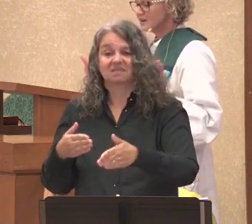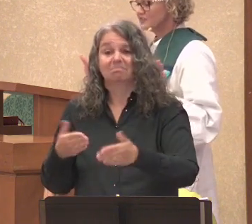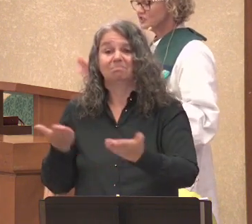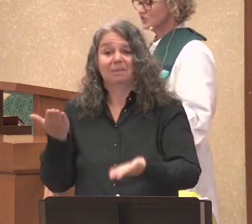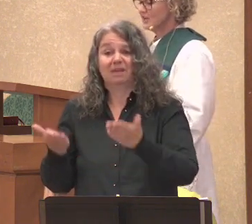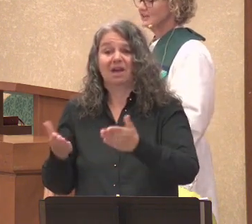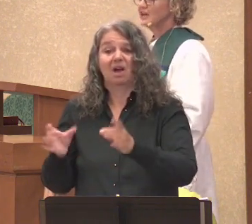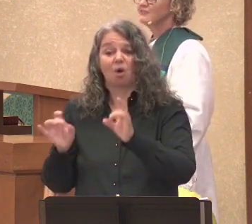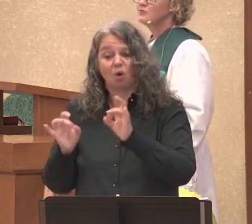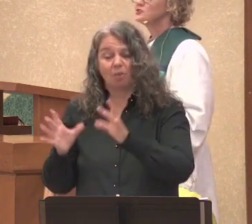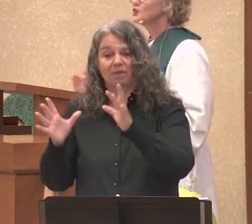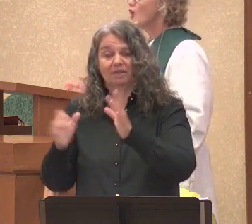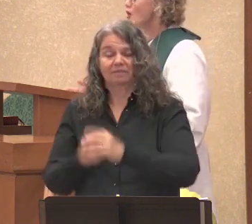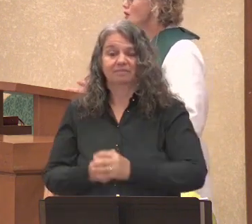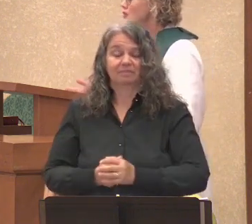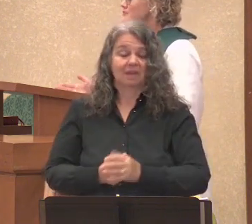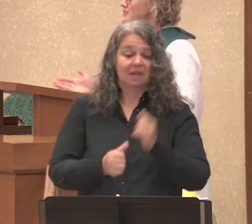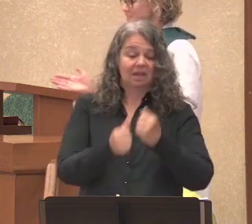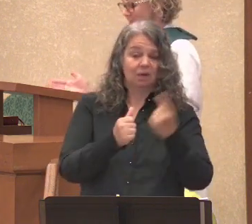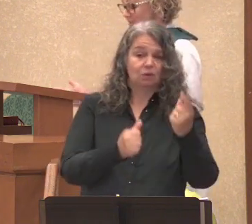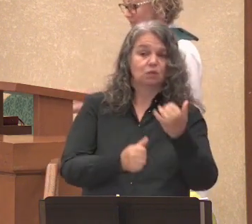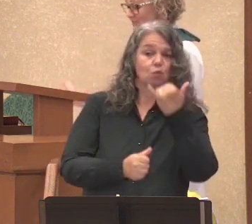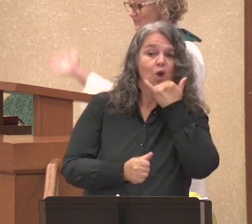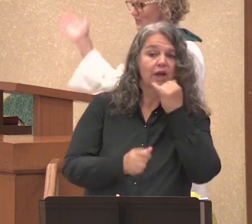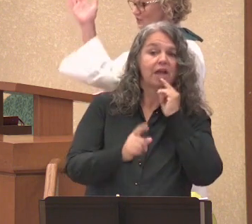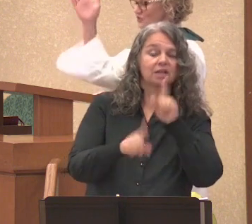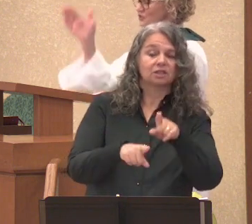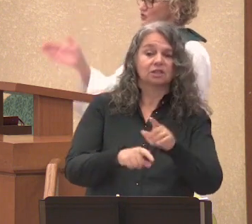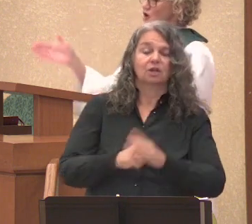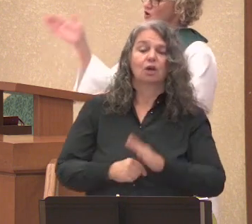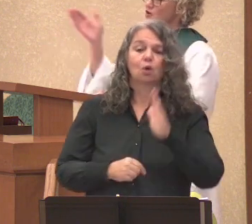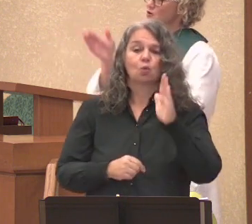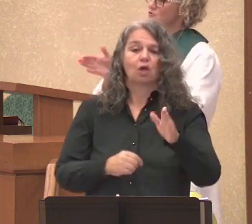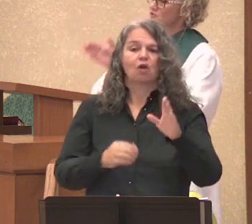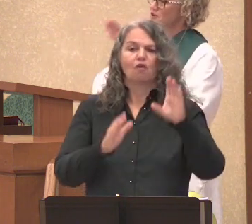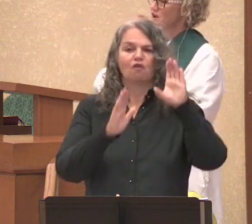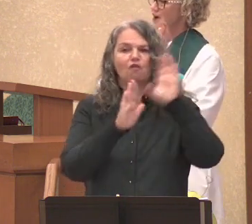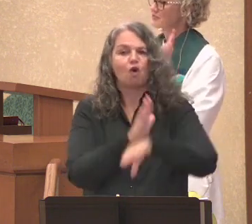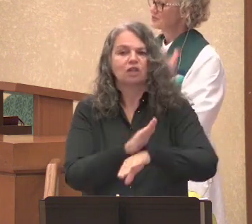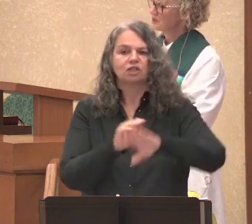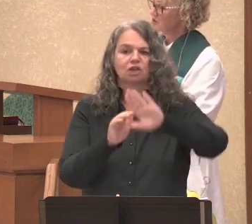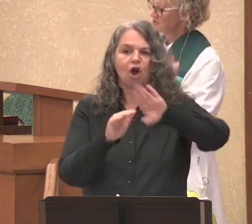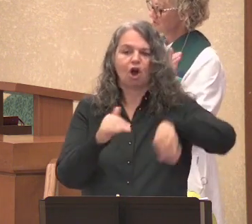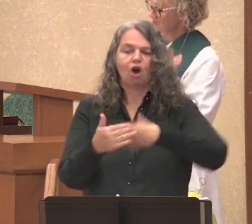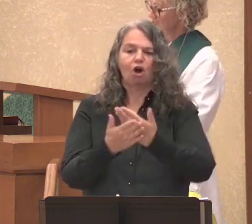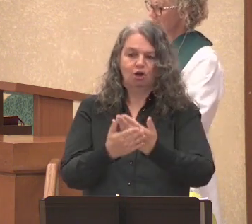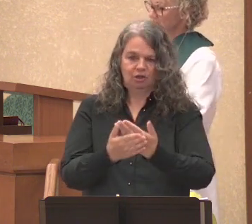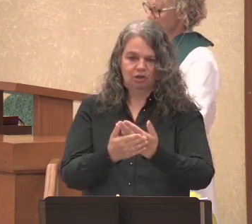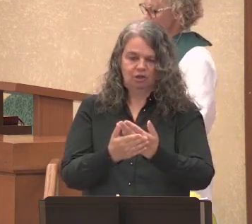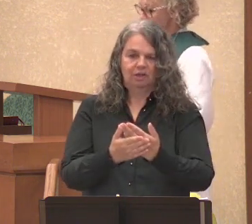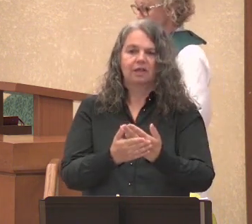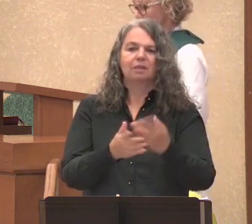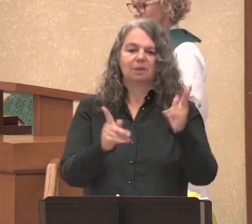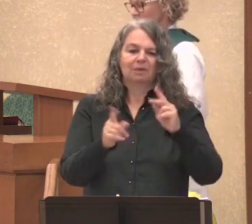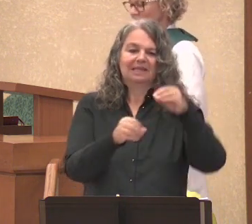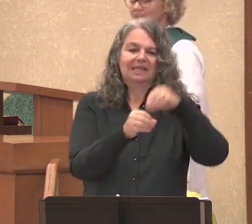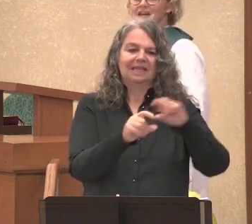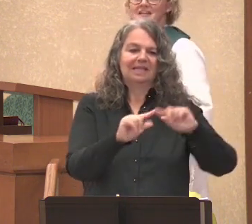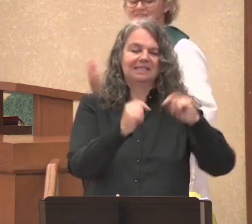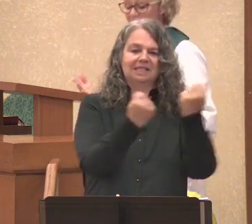will break the chain and force all of the contestants to start over at the lowest dollar